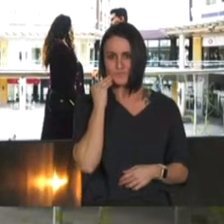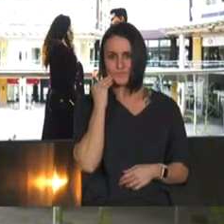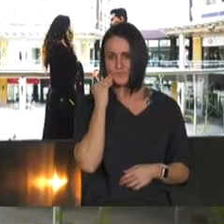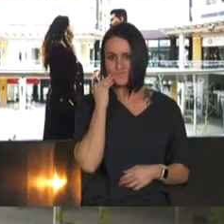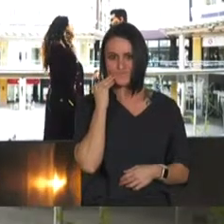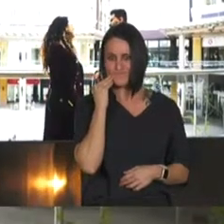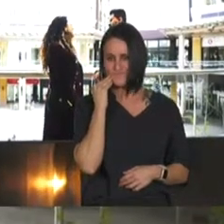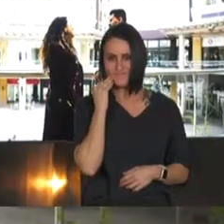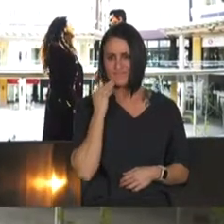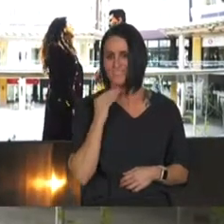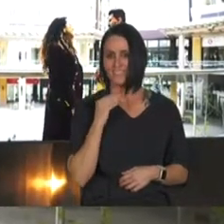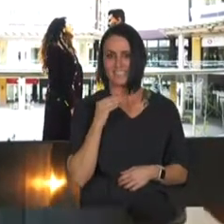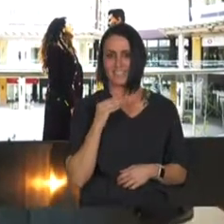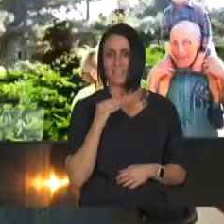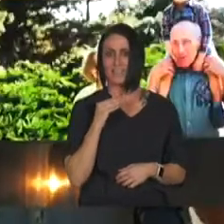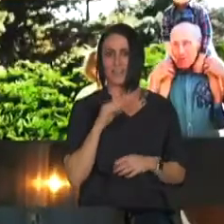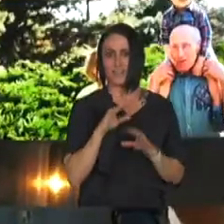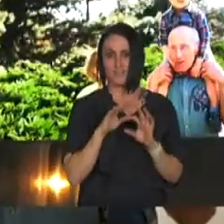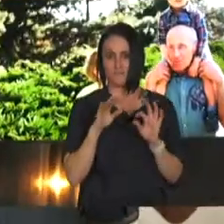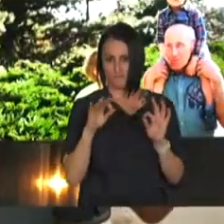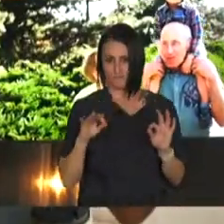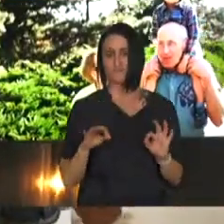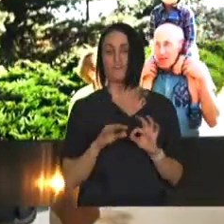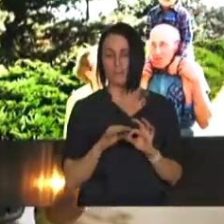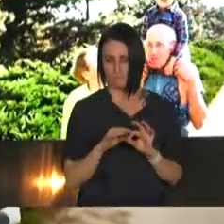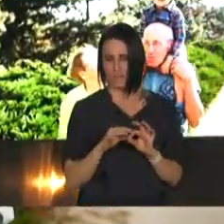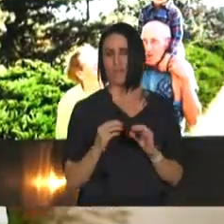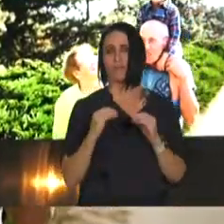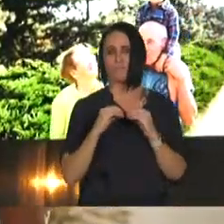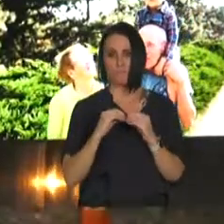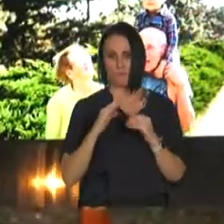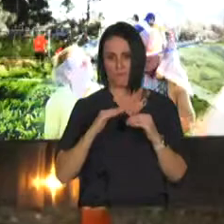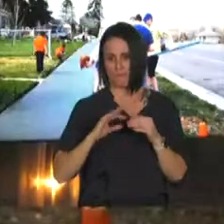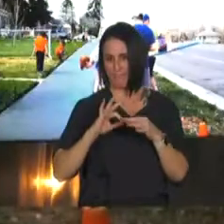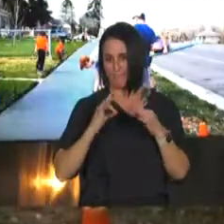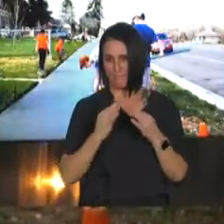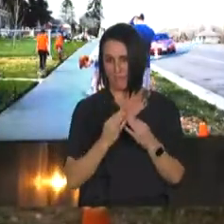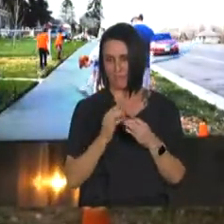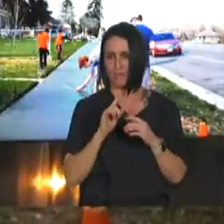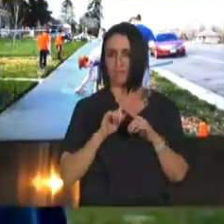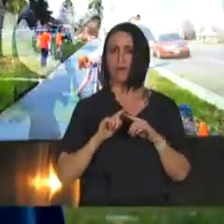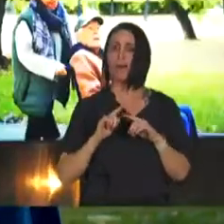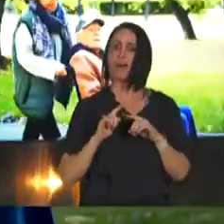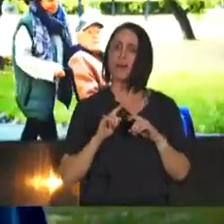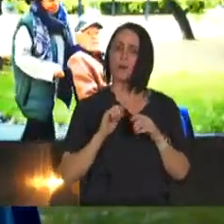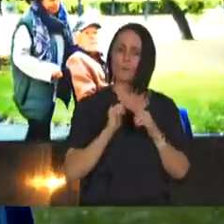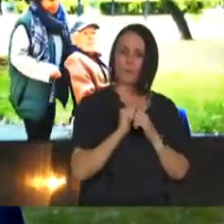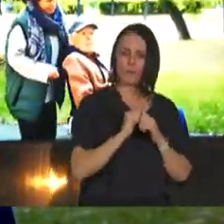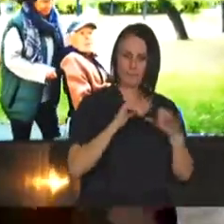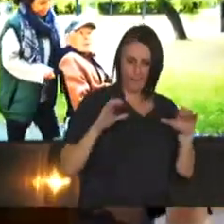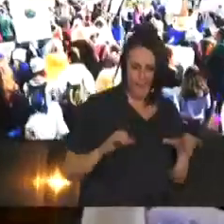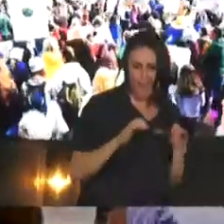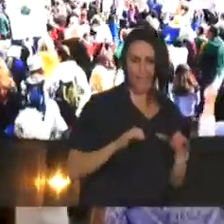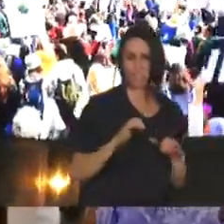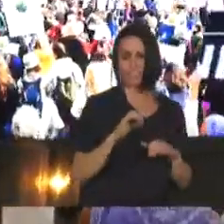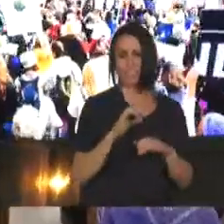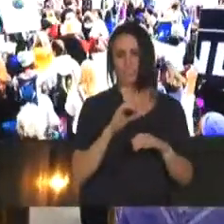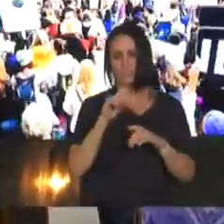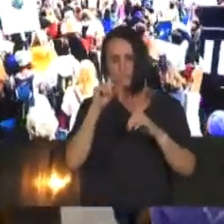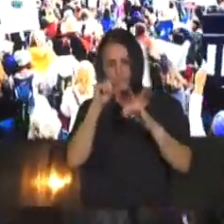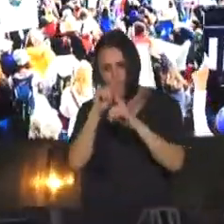another, framed by more than family ties, but framed by action, deeds,